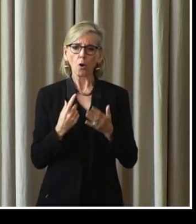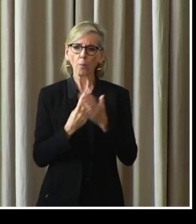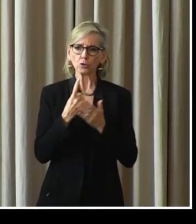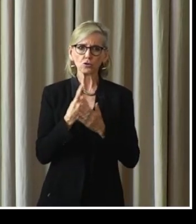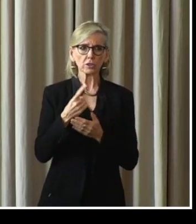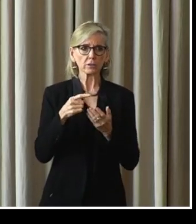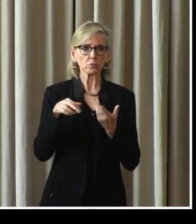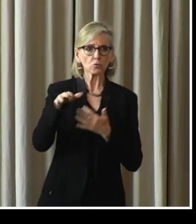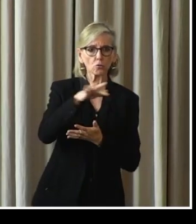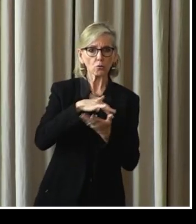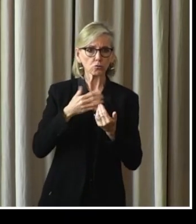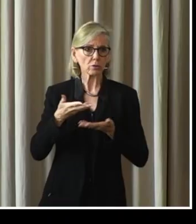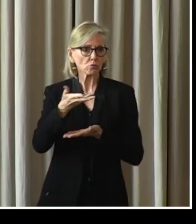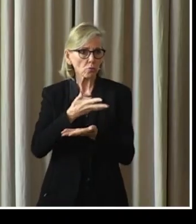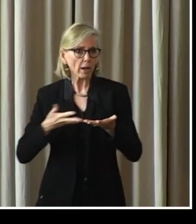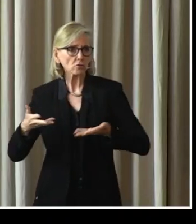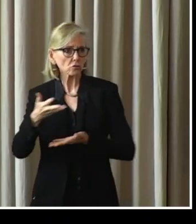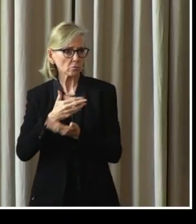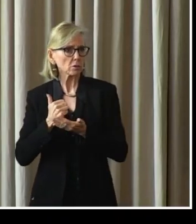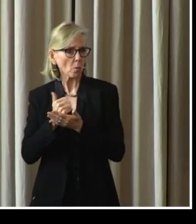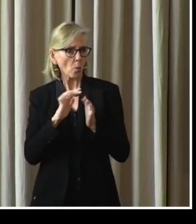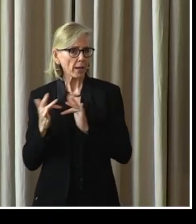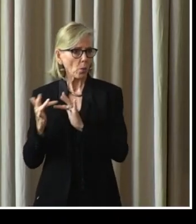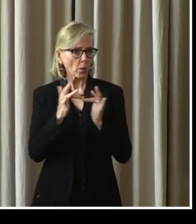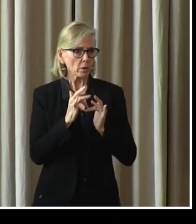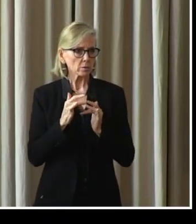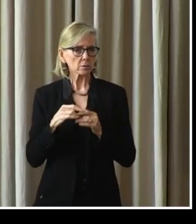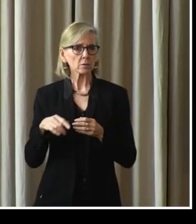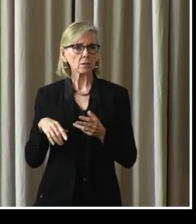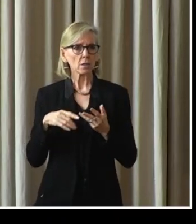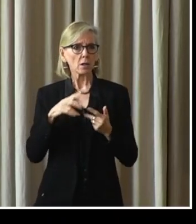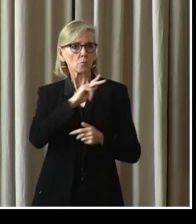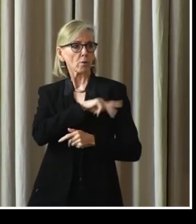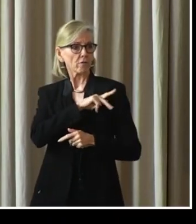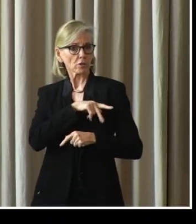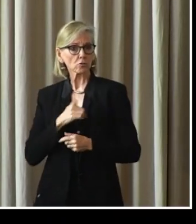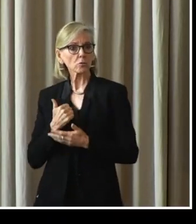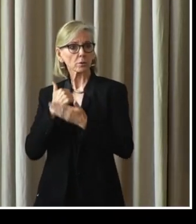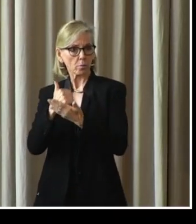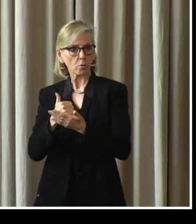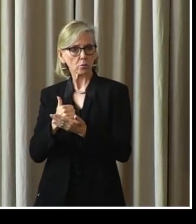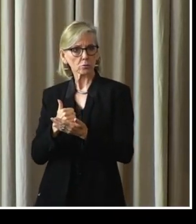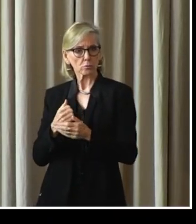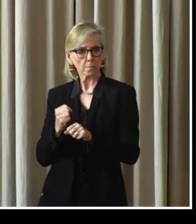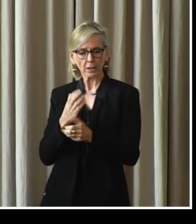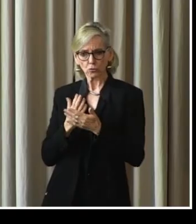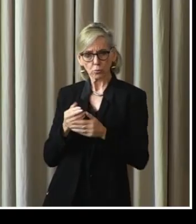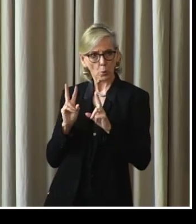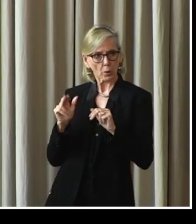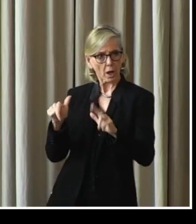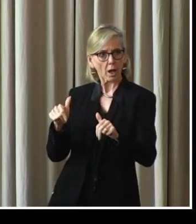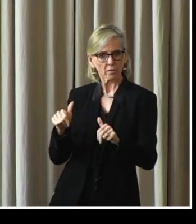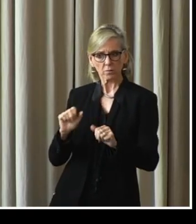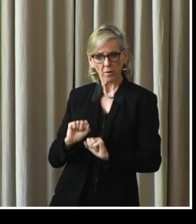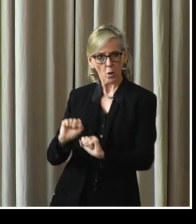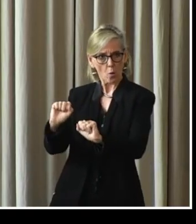peer support networks, professional support to maintain carers' own health and wellbeing, including support for their own mental